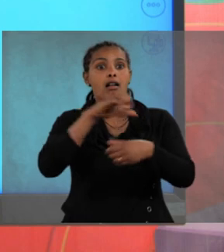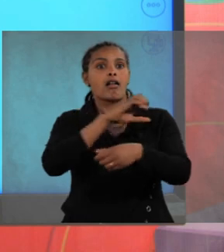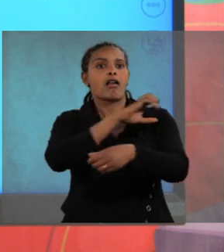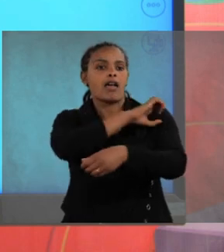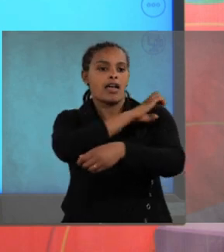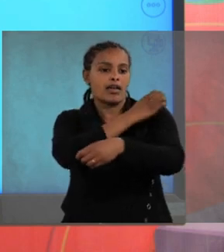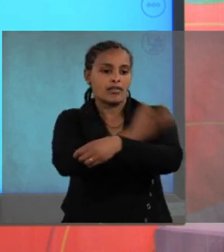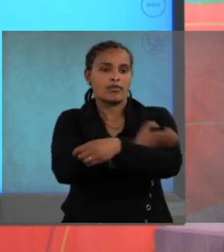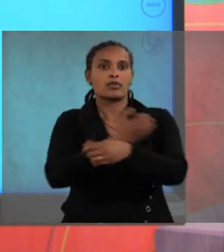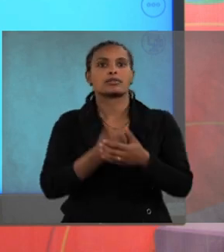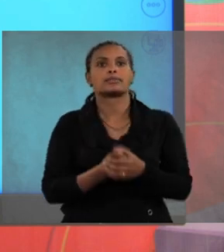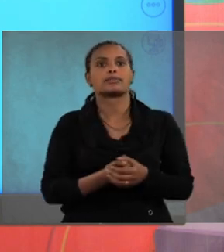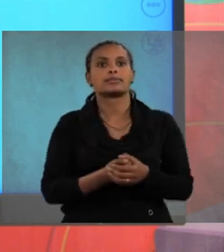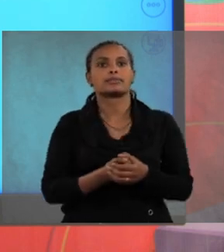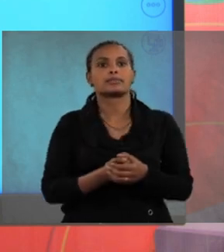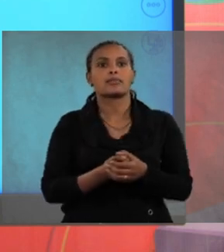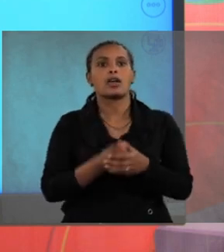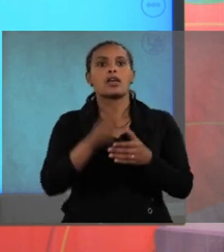agent.